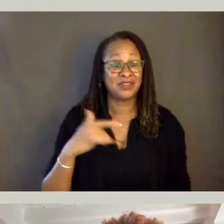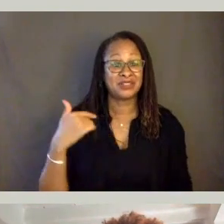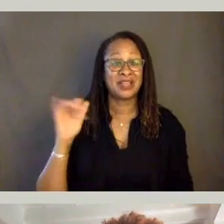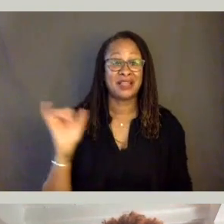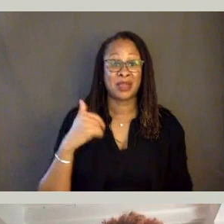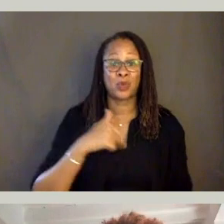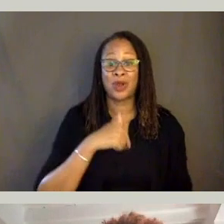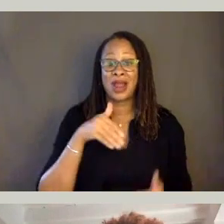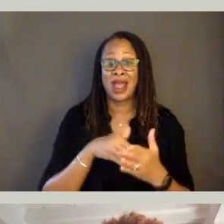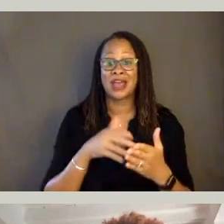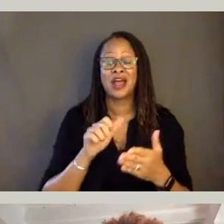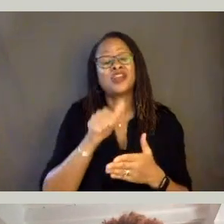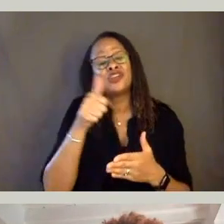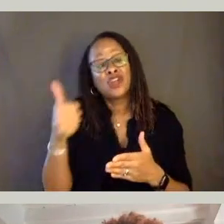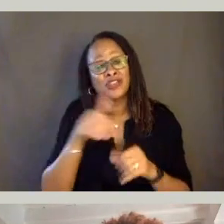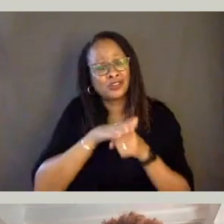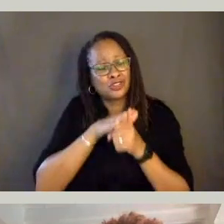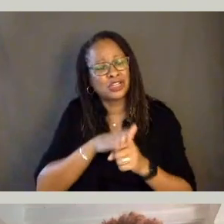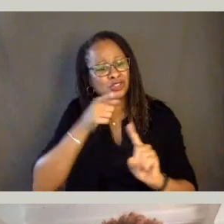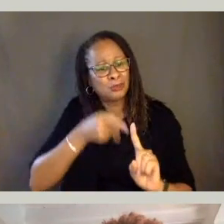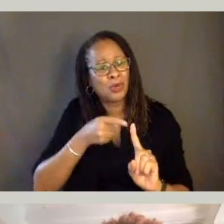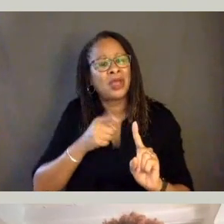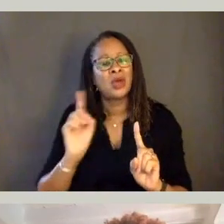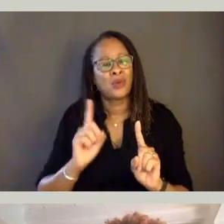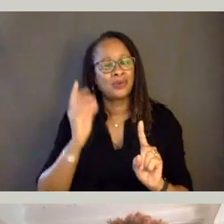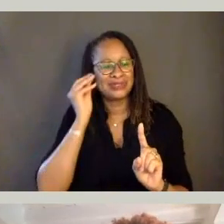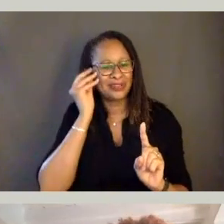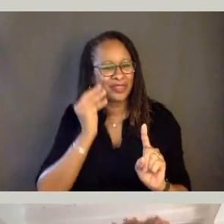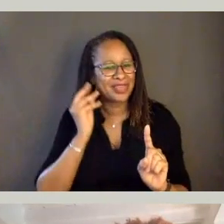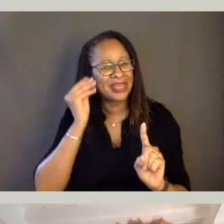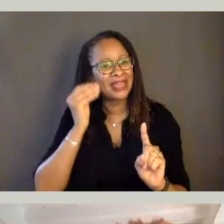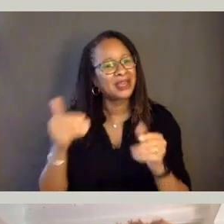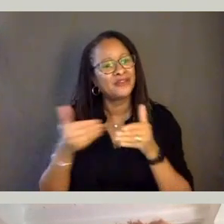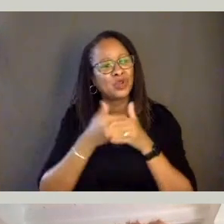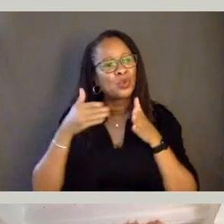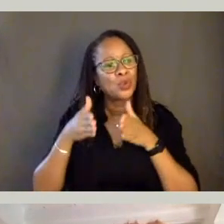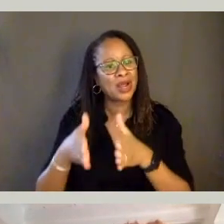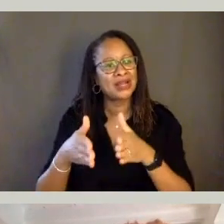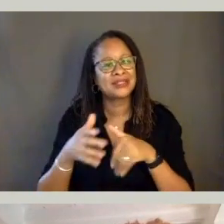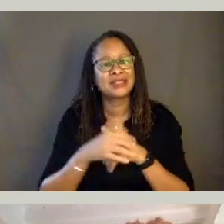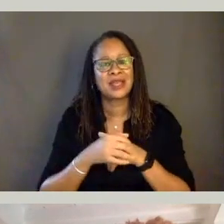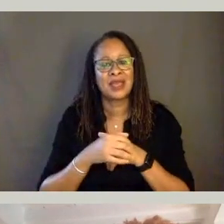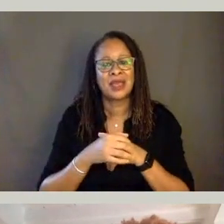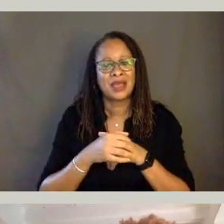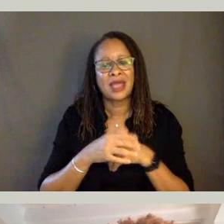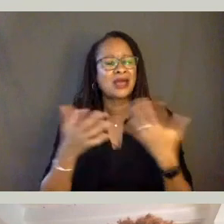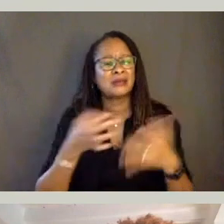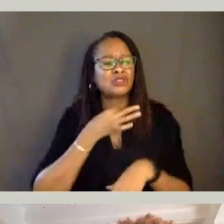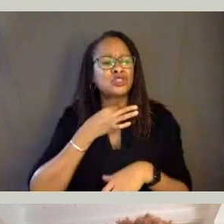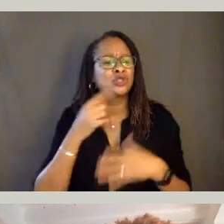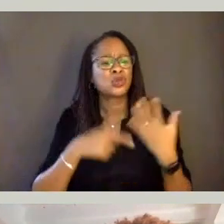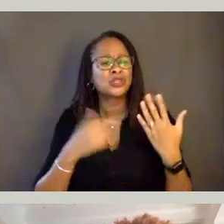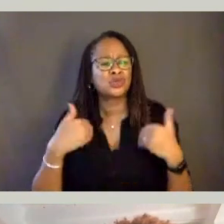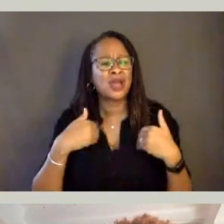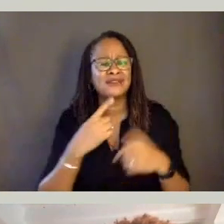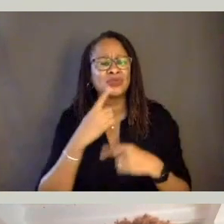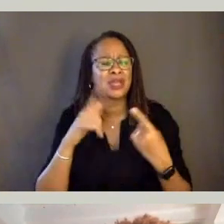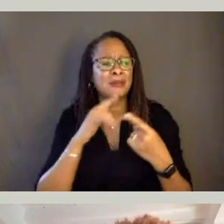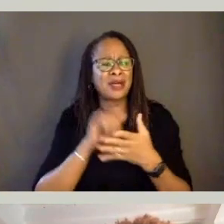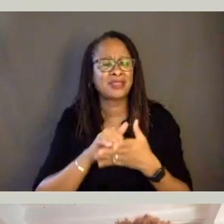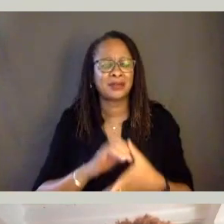kind of tension point where we can really be thinking in new ways. And I'm just curious what you would have to say about